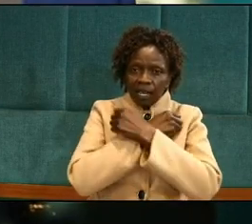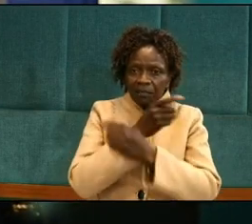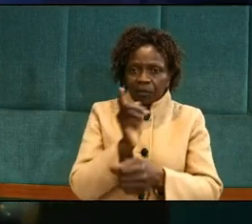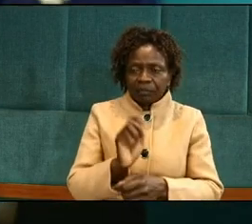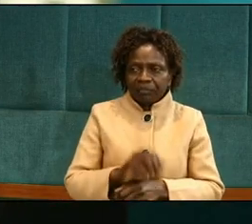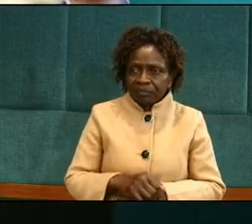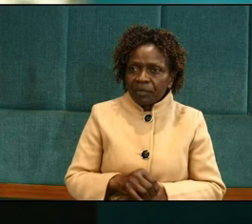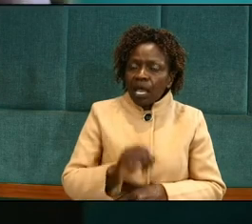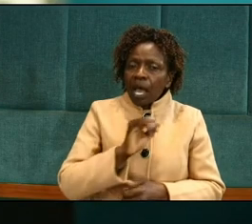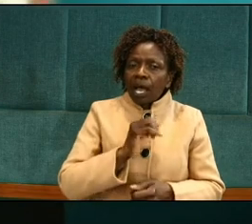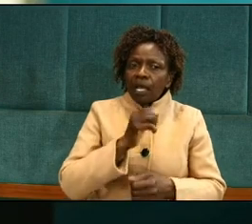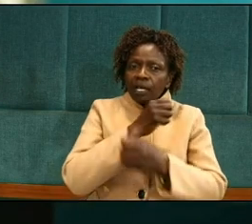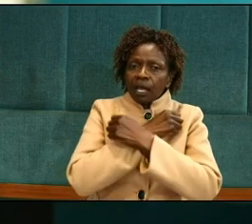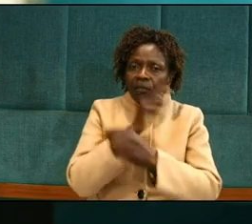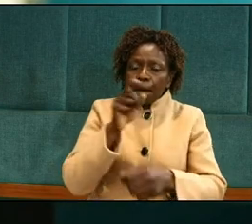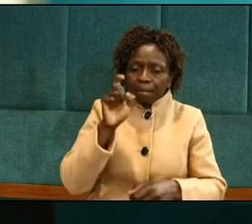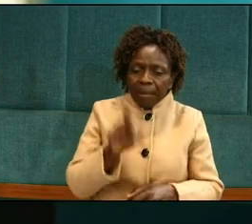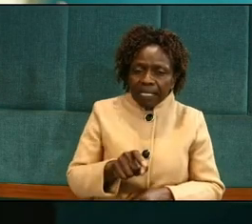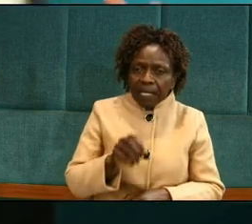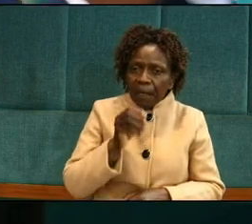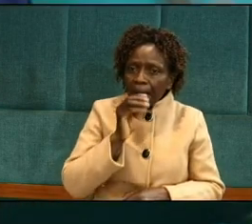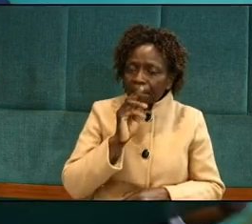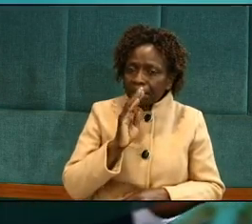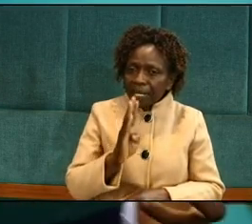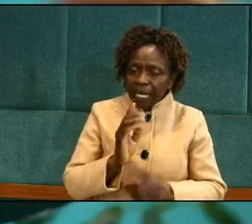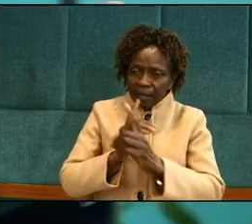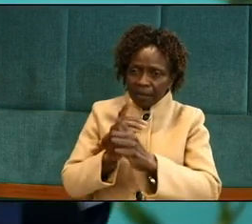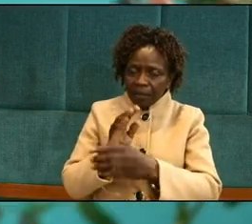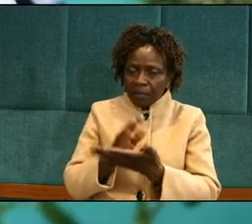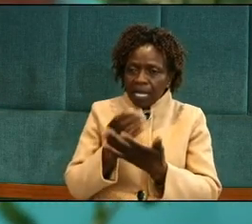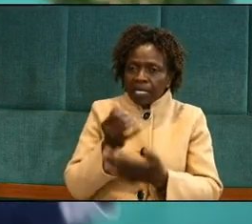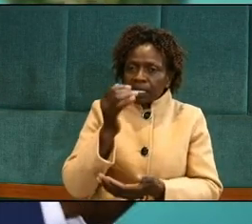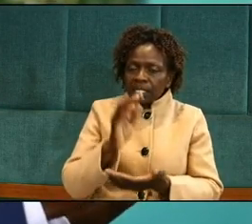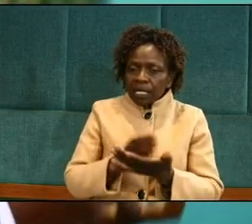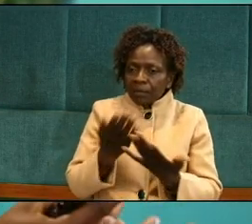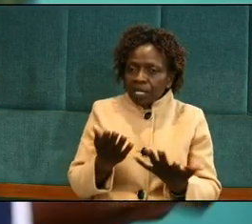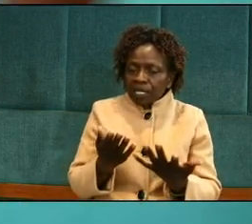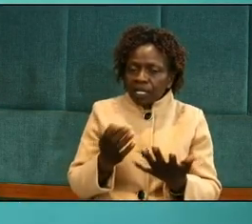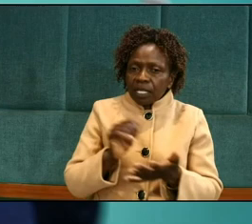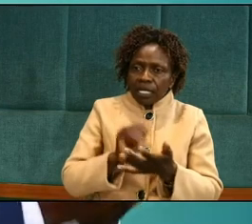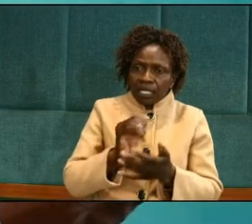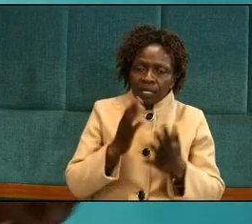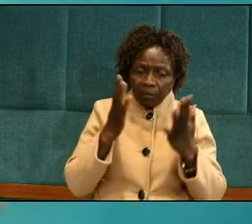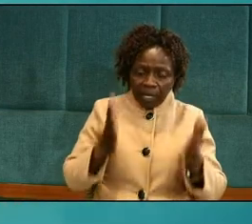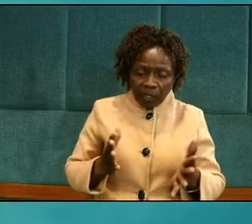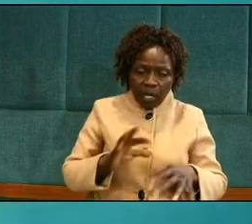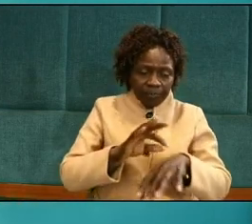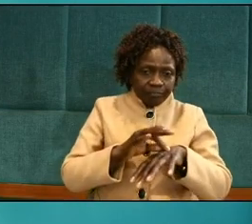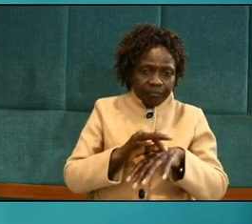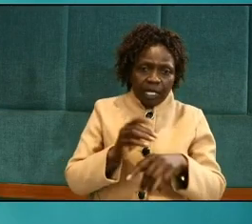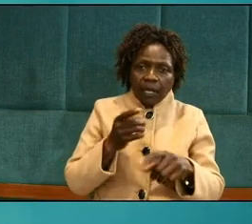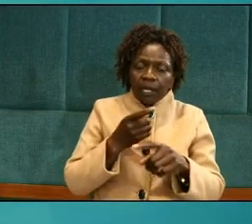you." "I love you" must be accompanied by something that is practical and tangible